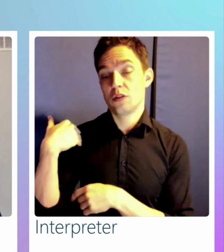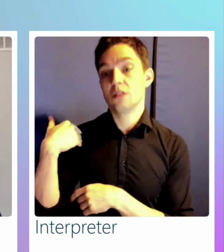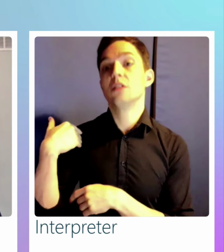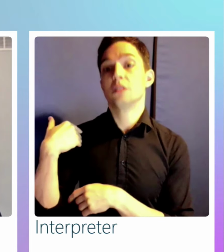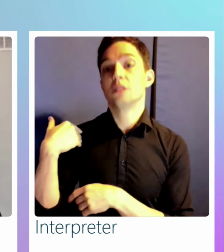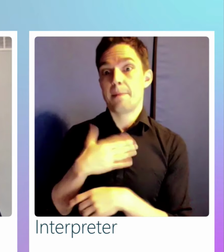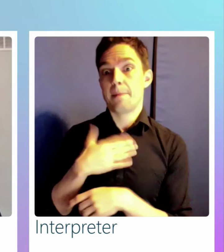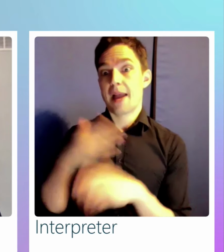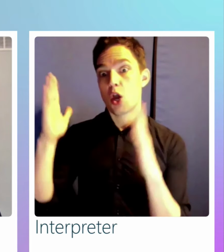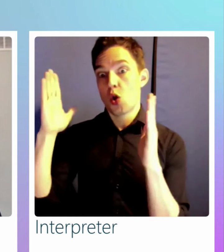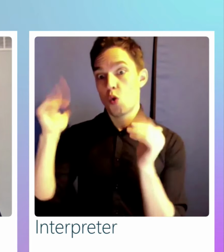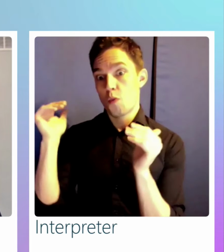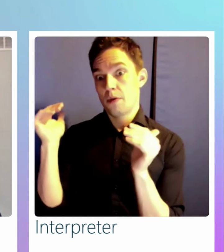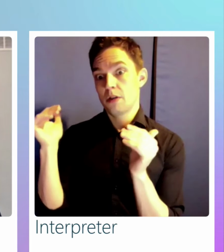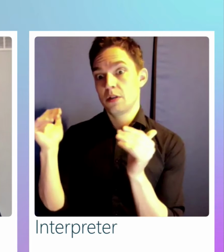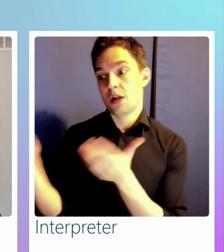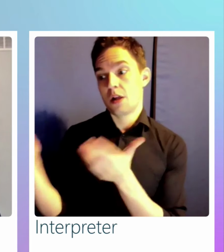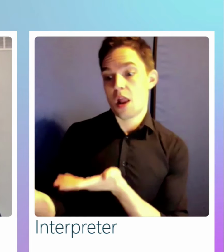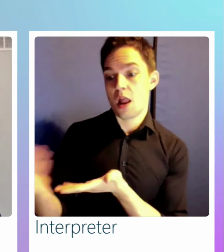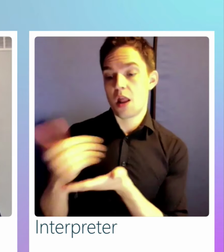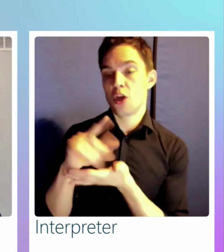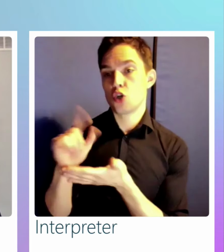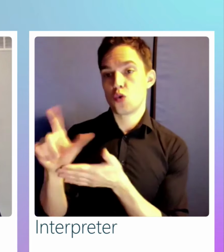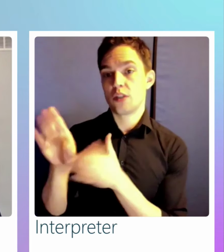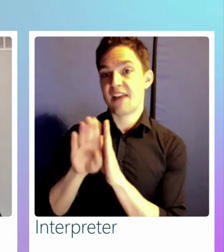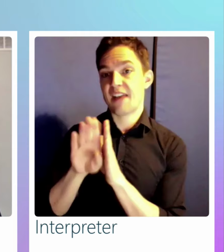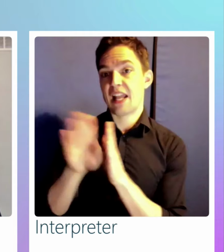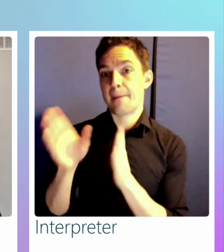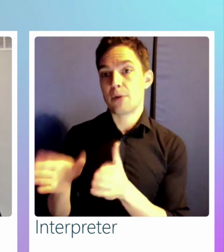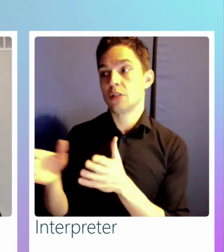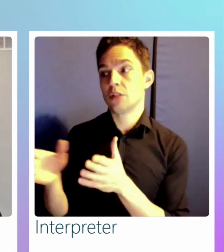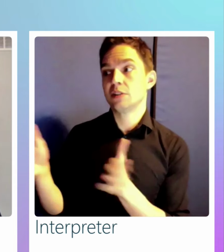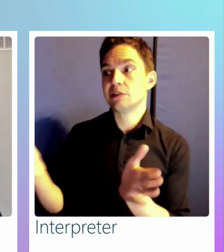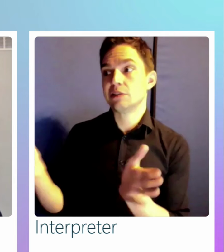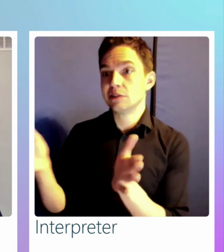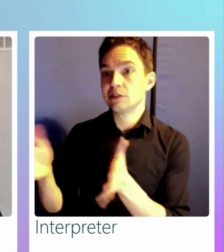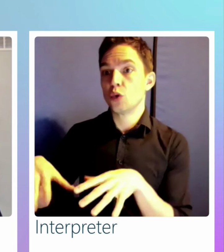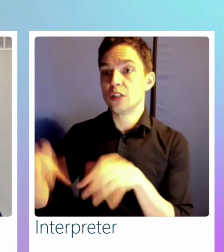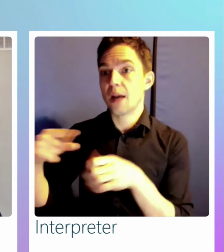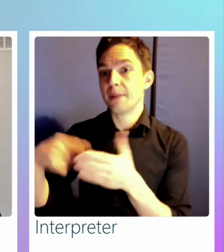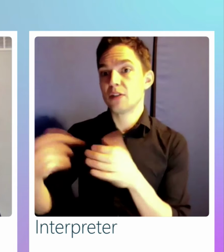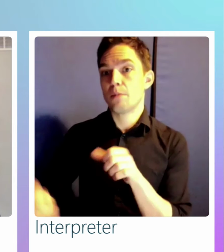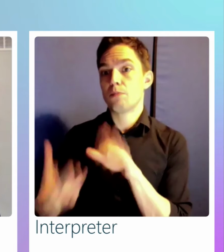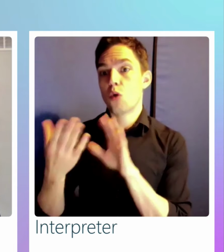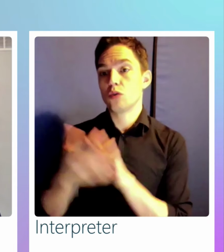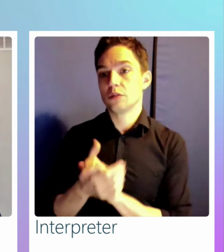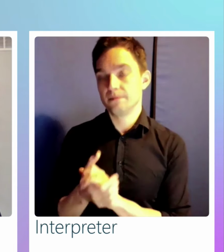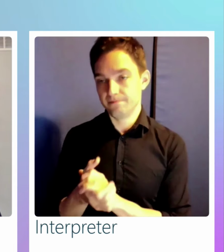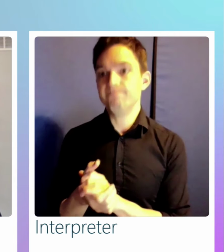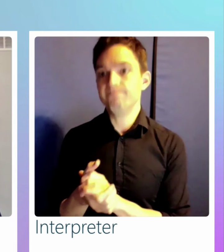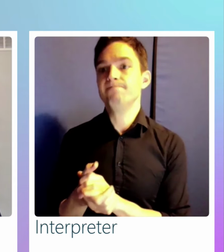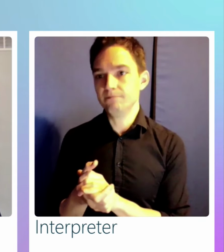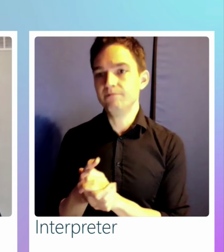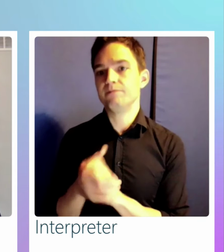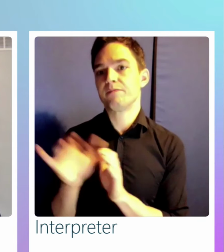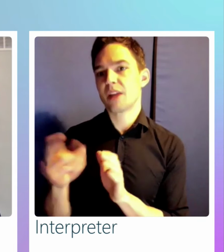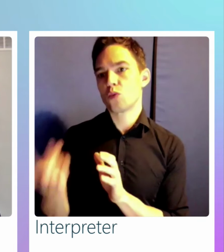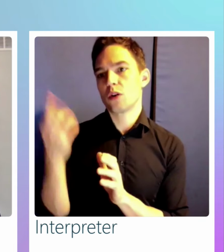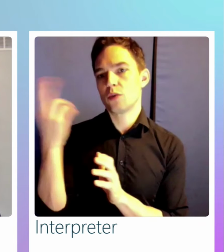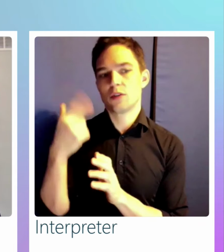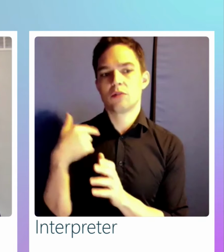we can get more tool developers to adopt this approach. It's one of the reasons we want to